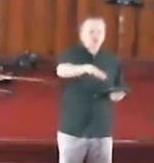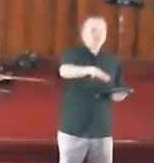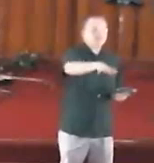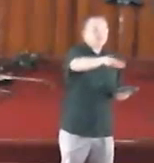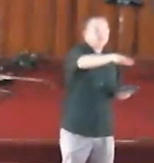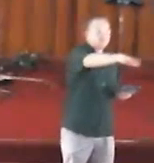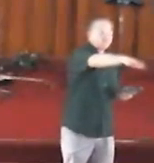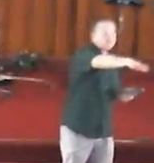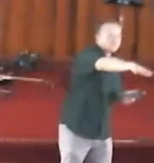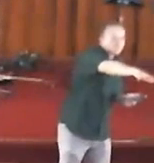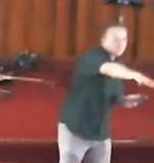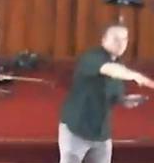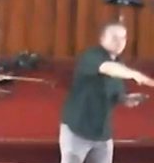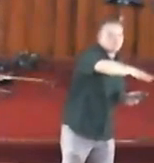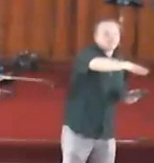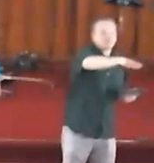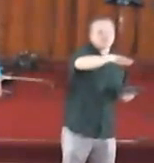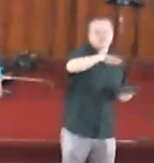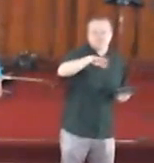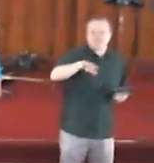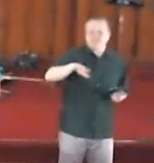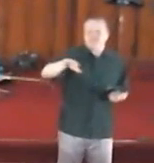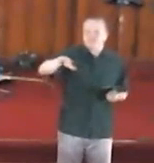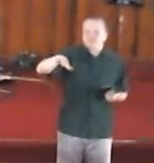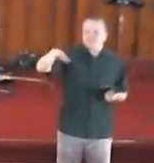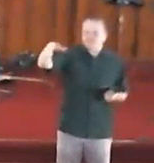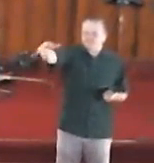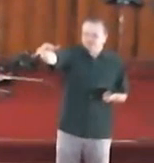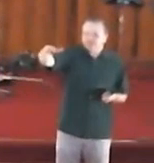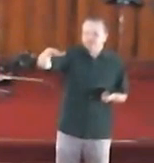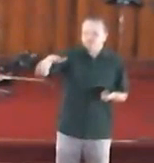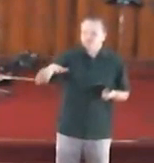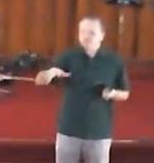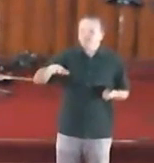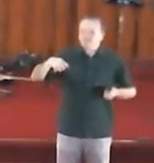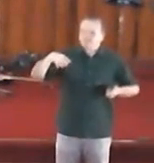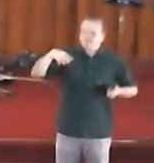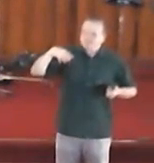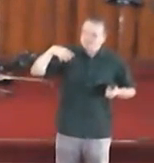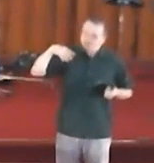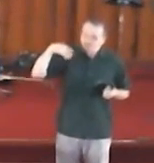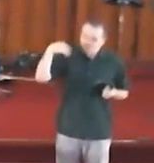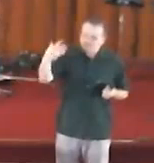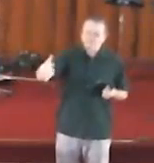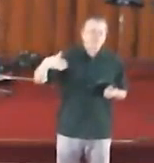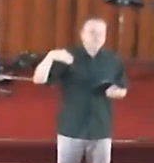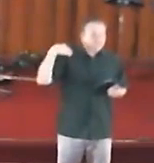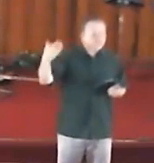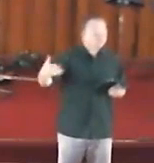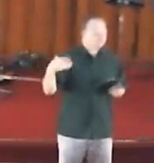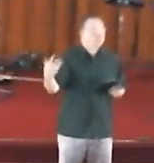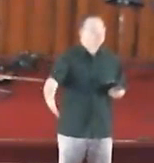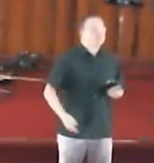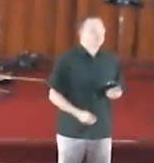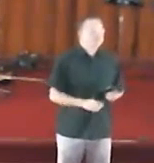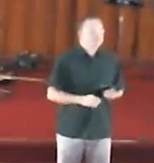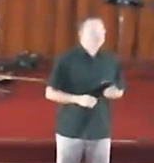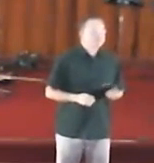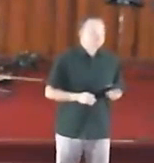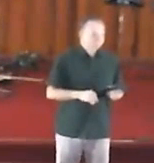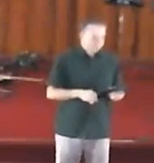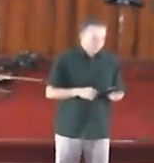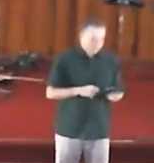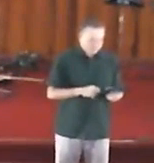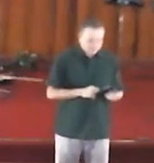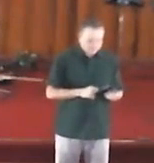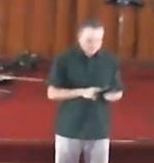los jóvenes verán visiones y los ancianos tendrán sueños y profetizarán en mi nombre. And